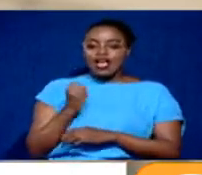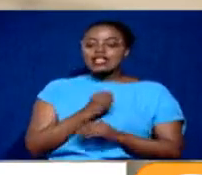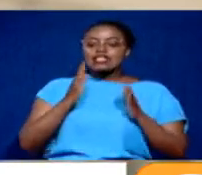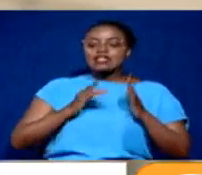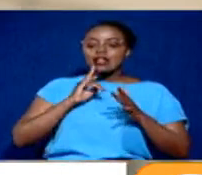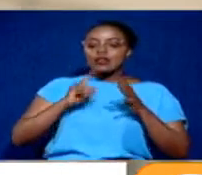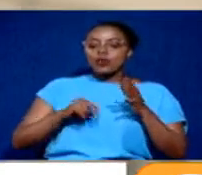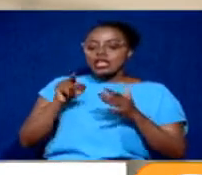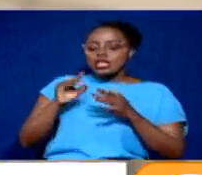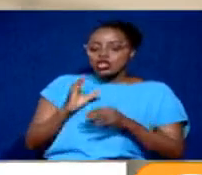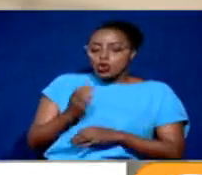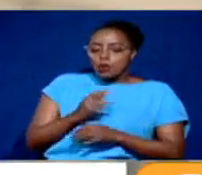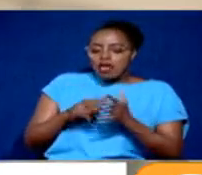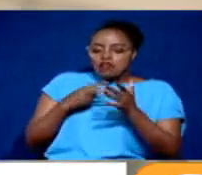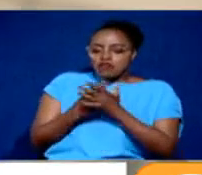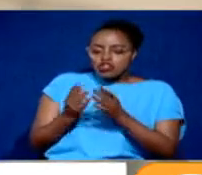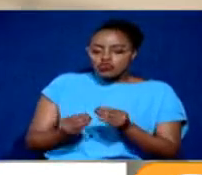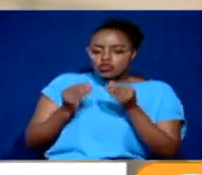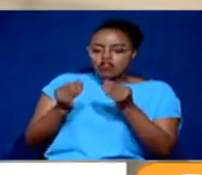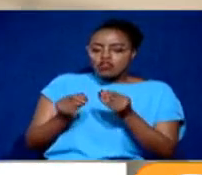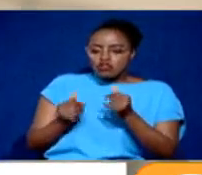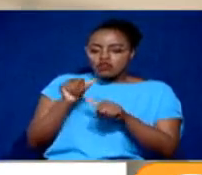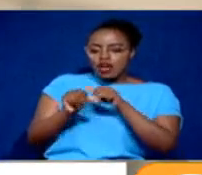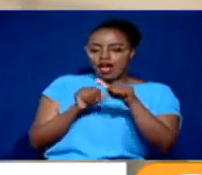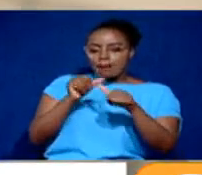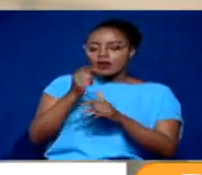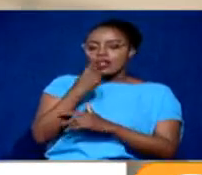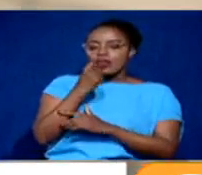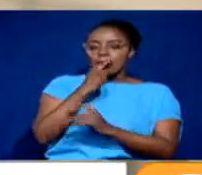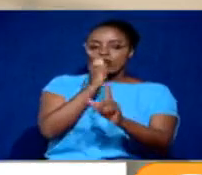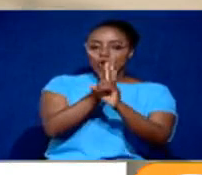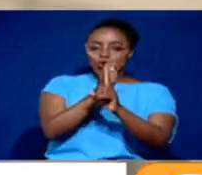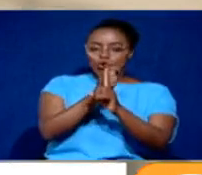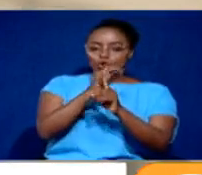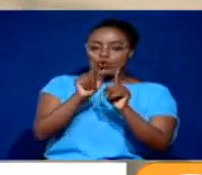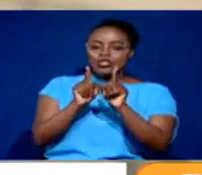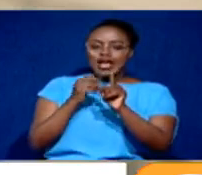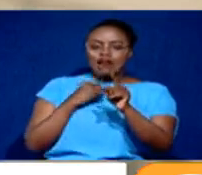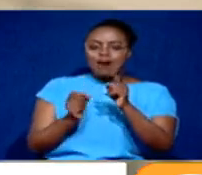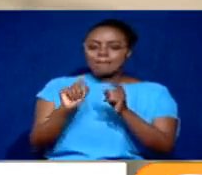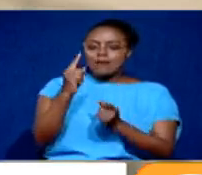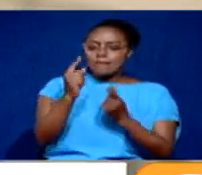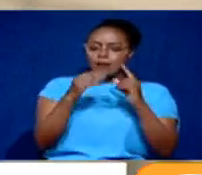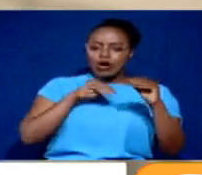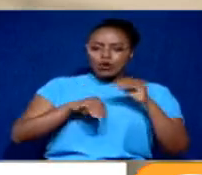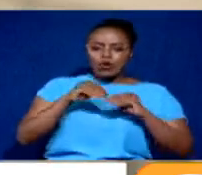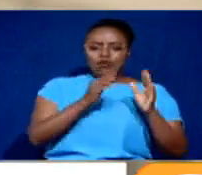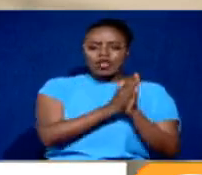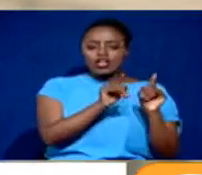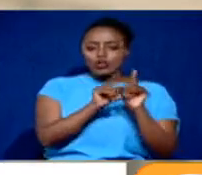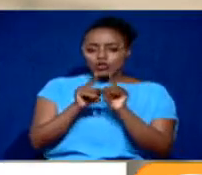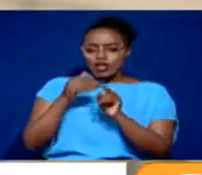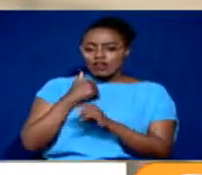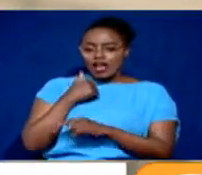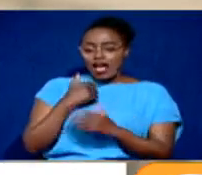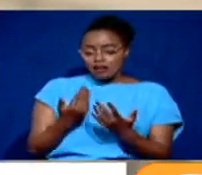said the ad hoc committee failed to offer solutions regarding the medical equipment leasing scandal and called for a further probe